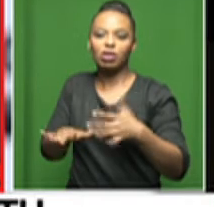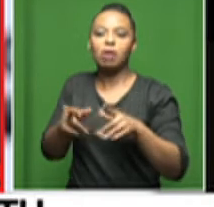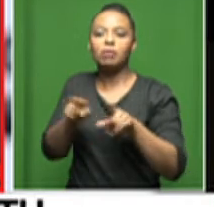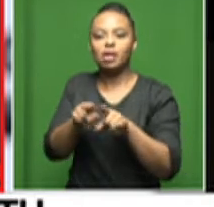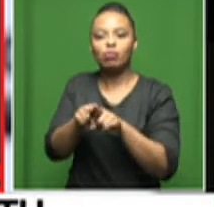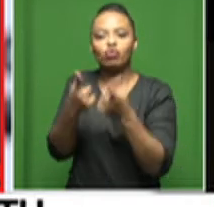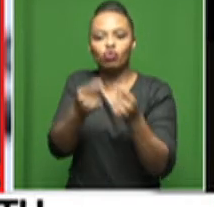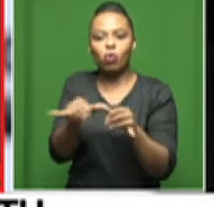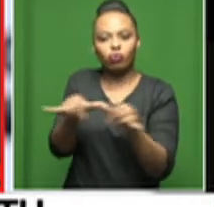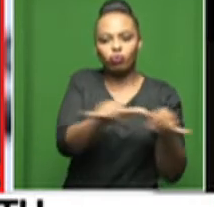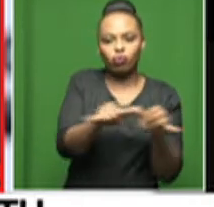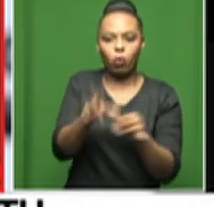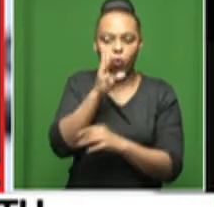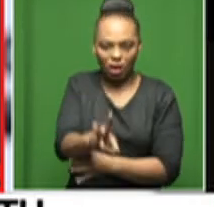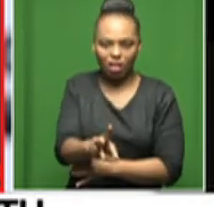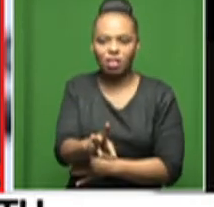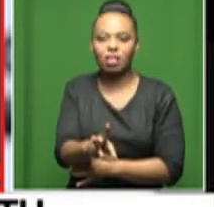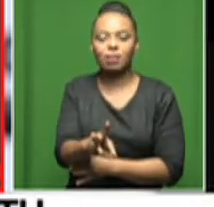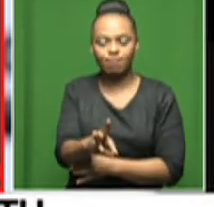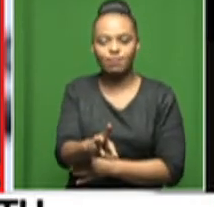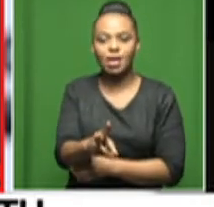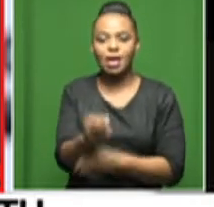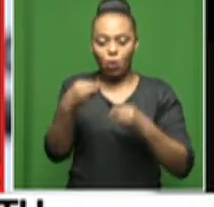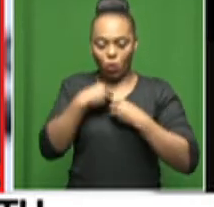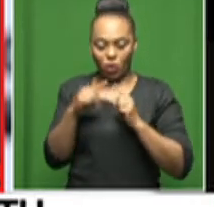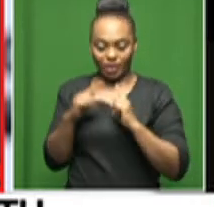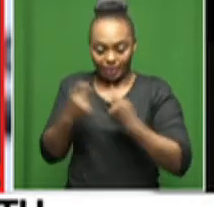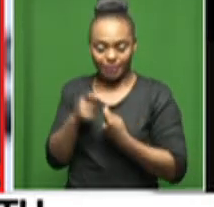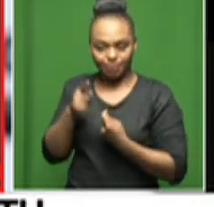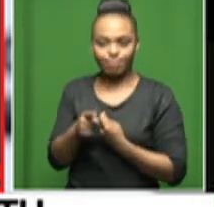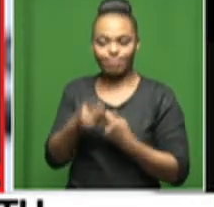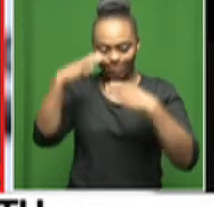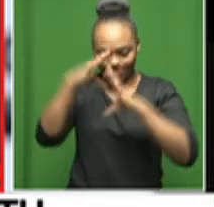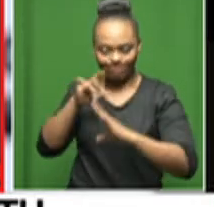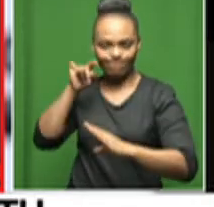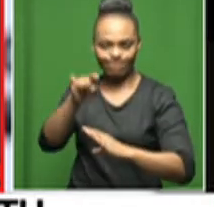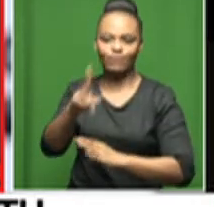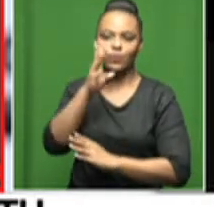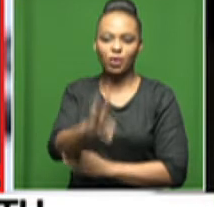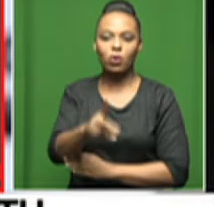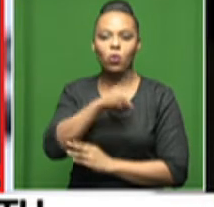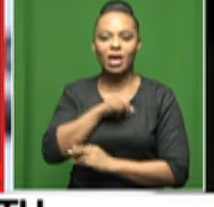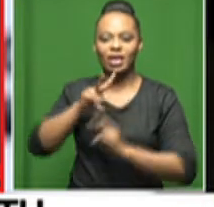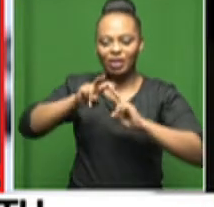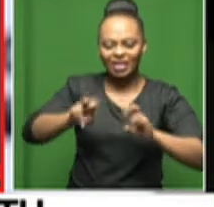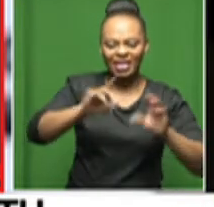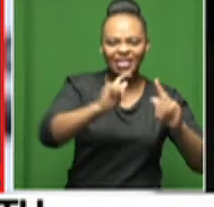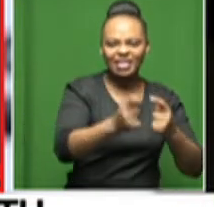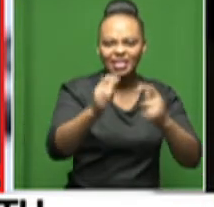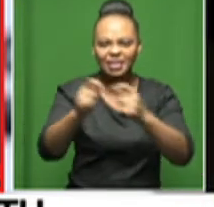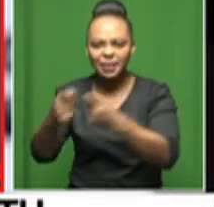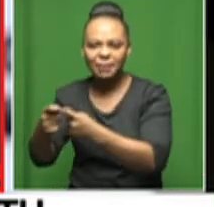That is back office work that will be done by our own teams, because all our research teams and our